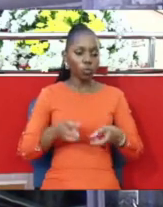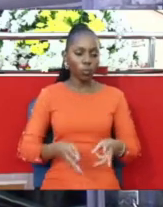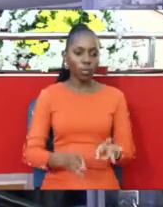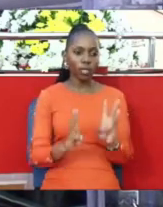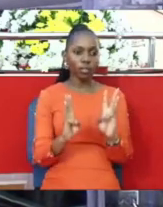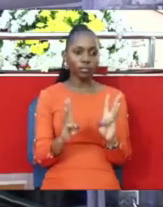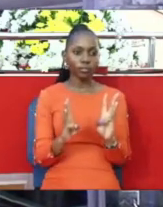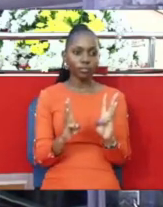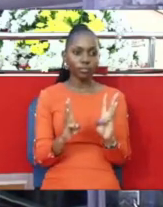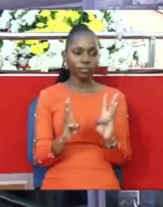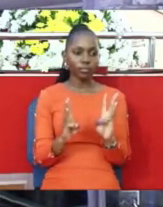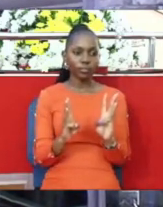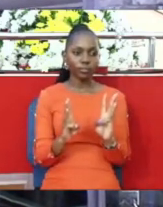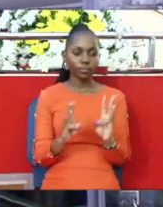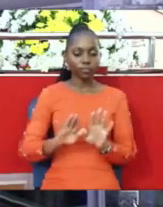Yesterday we had